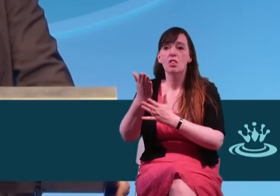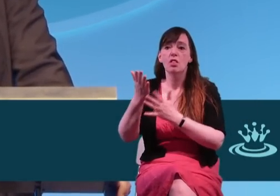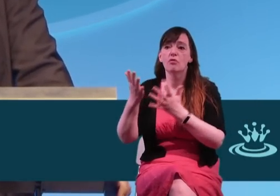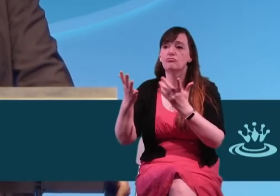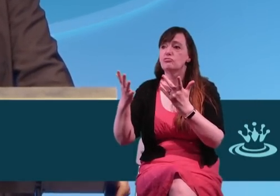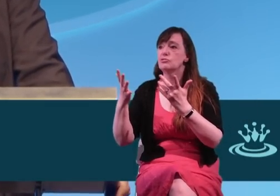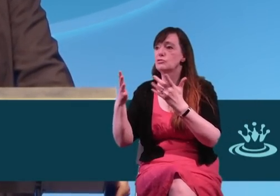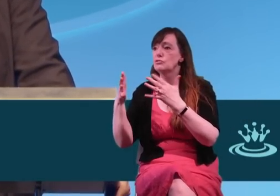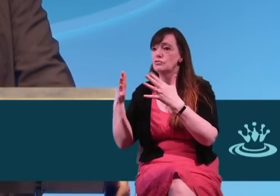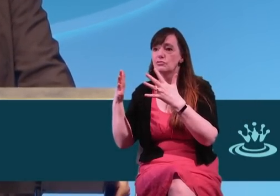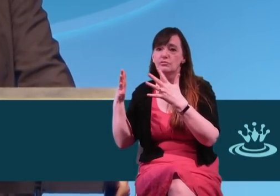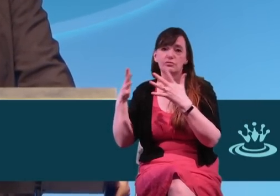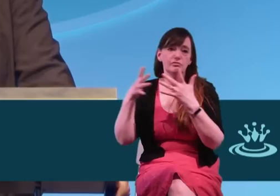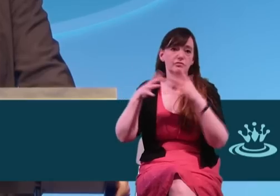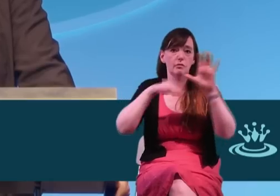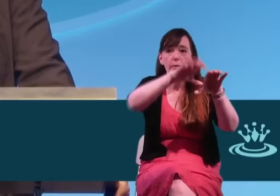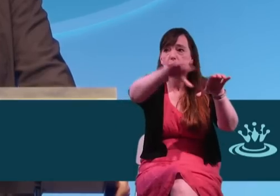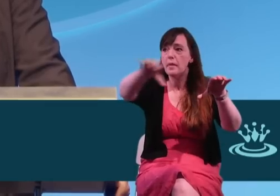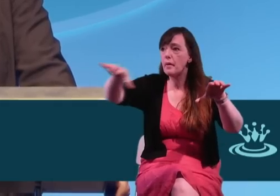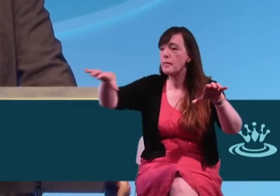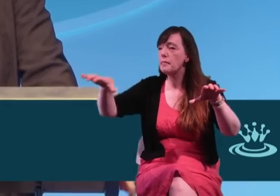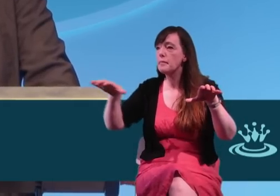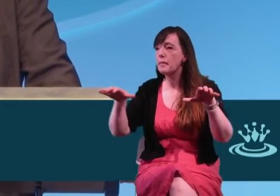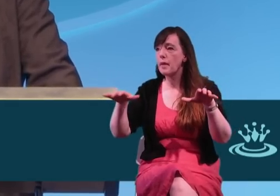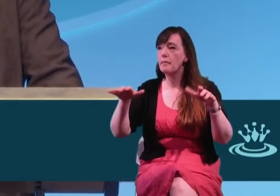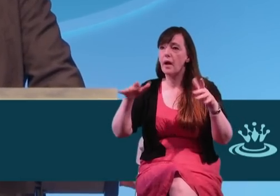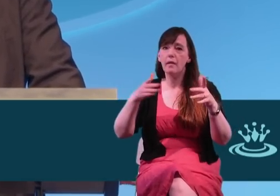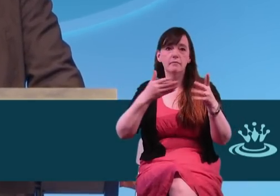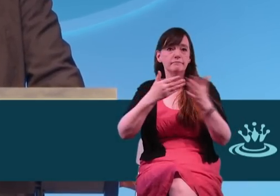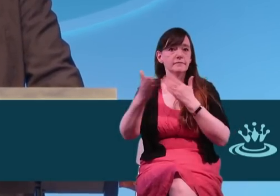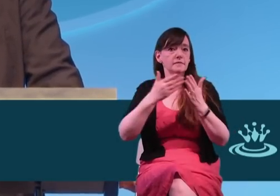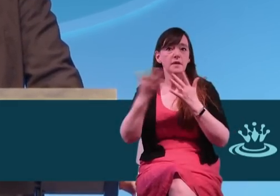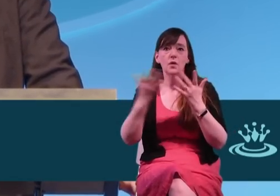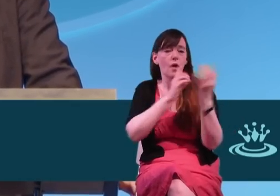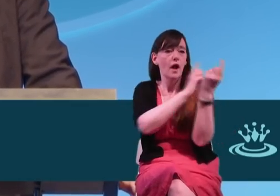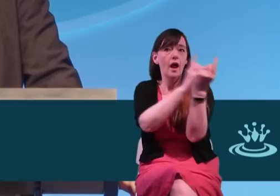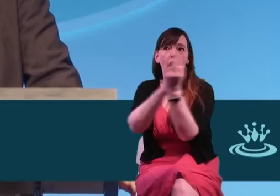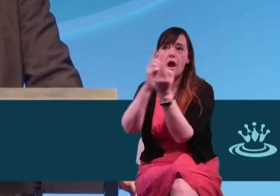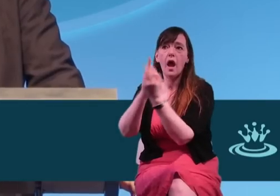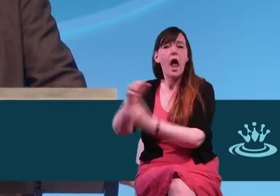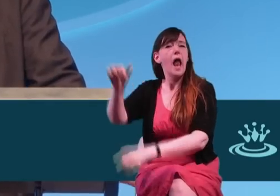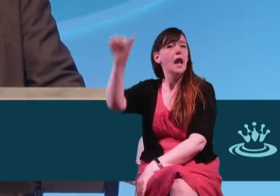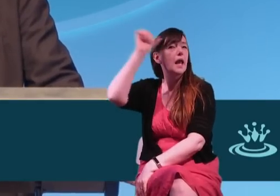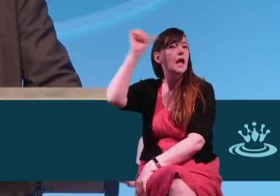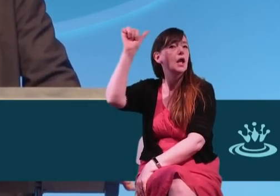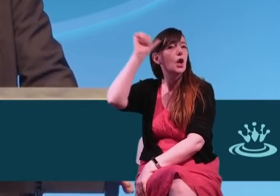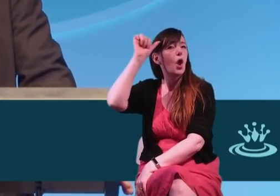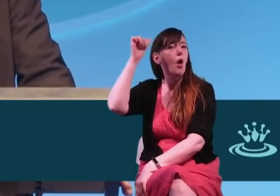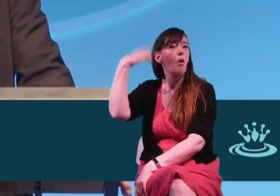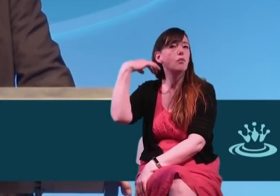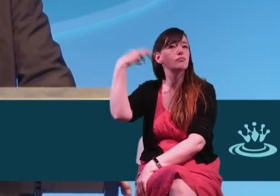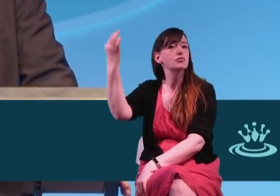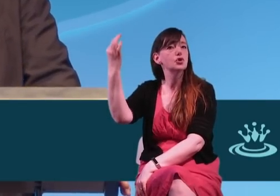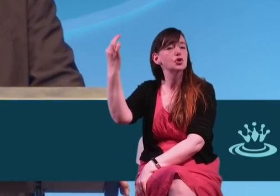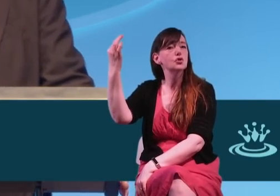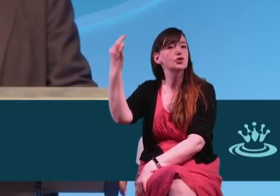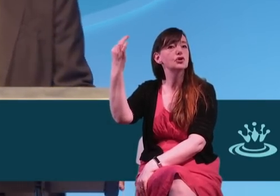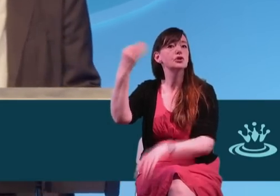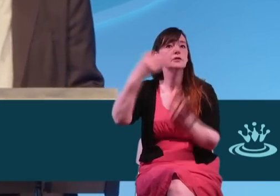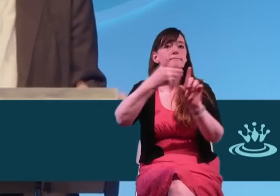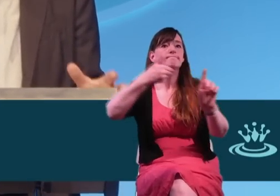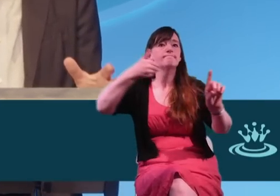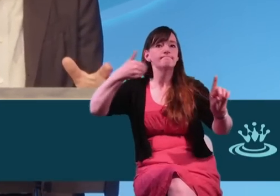Athenian eggheads. And all the time, he understood what he was doing. I have been set apart.